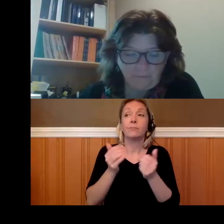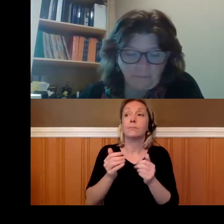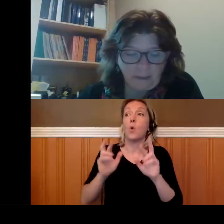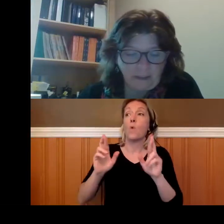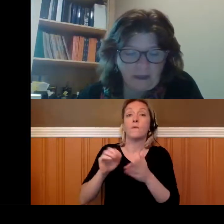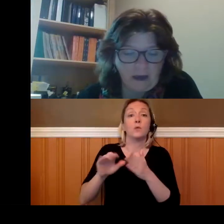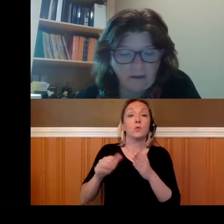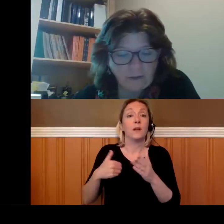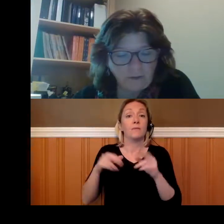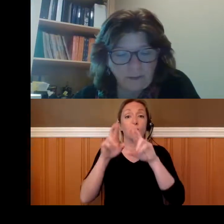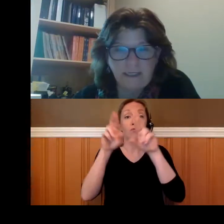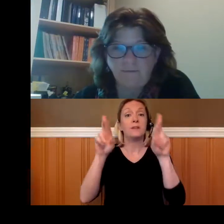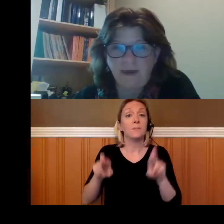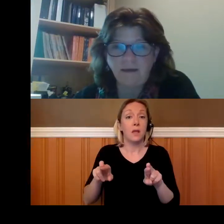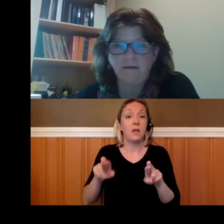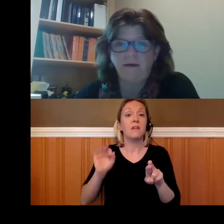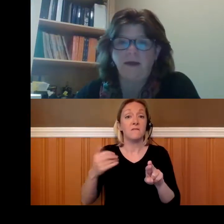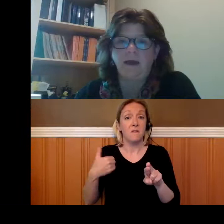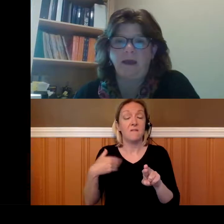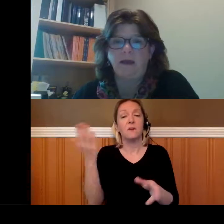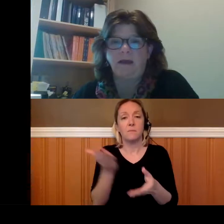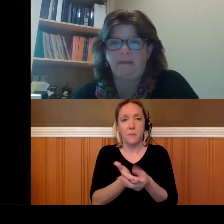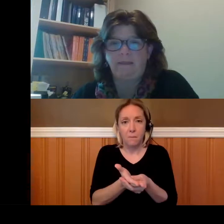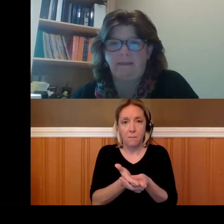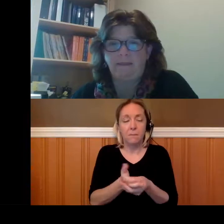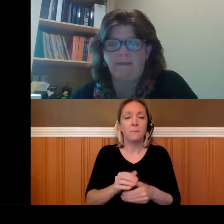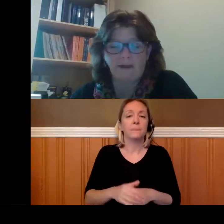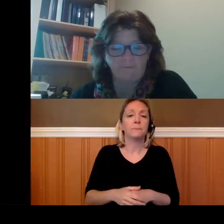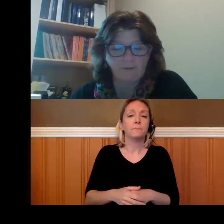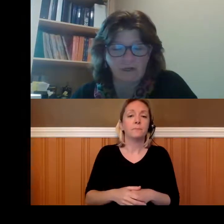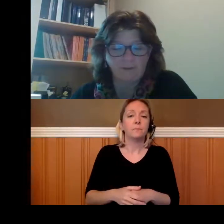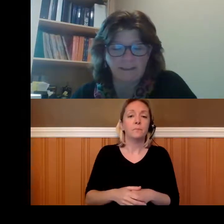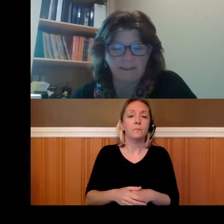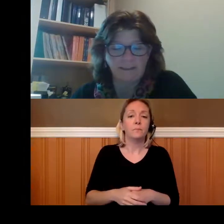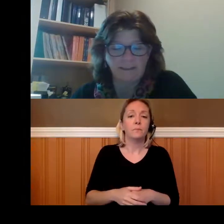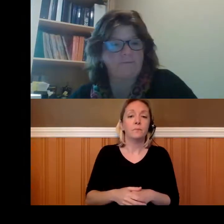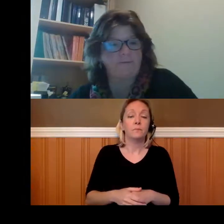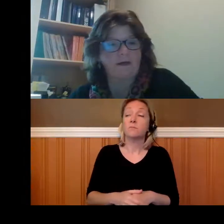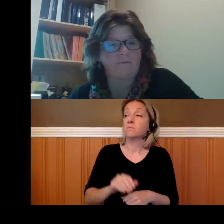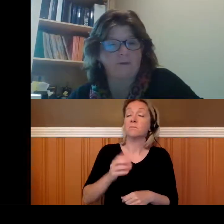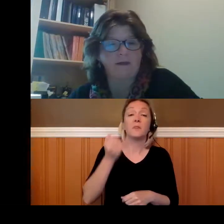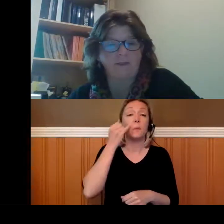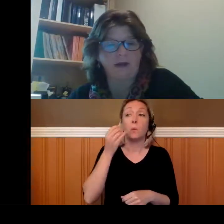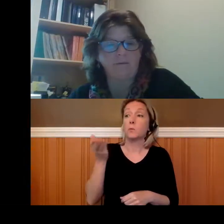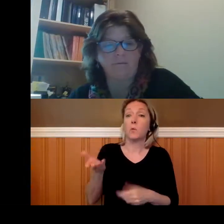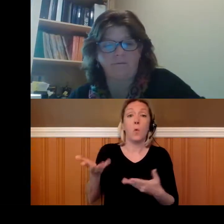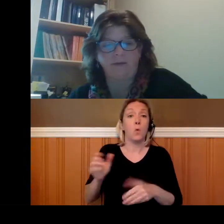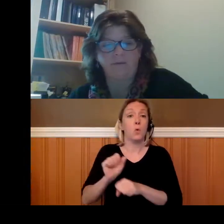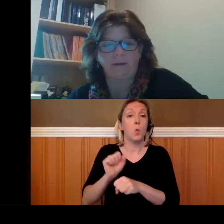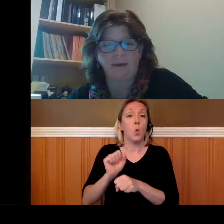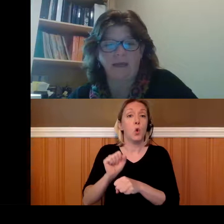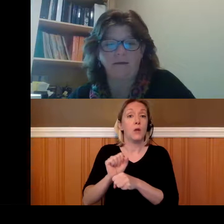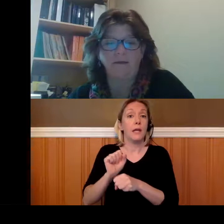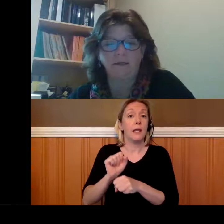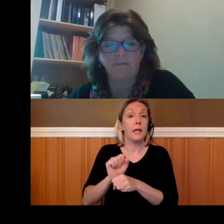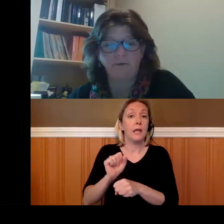So you want to keep that. And then if your child does have a job and they're being paid, keep your child's